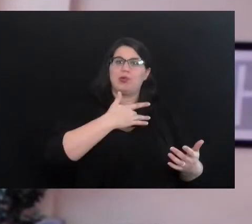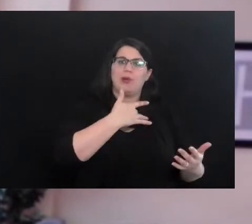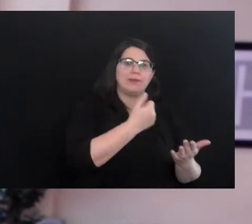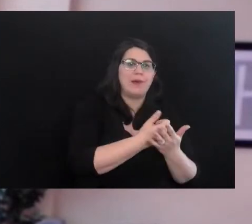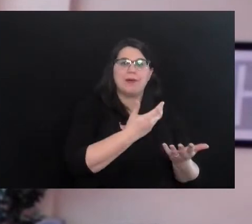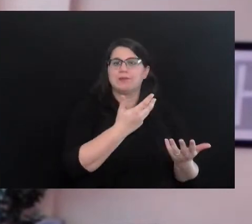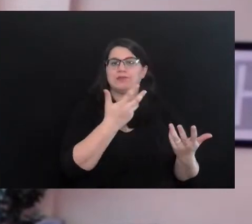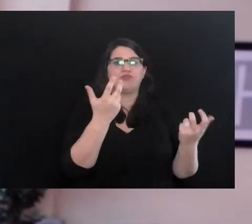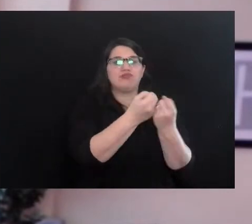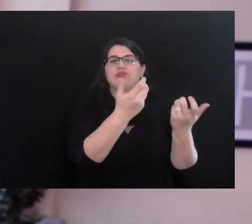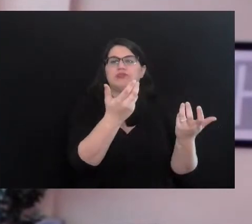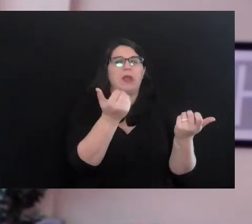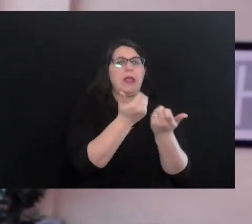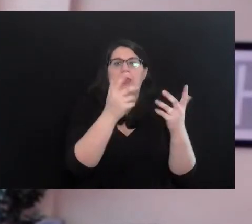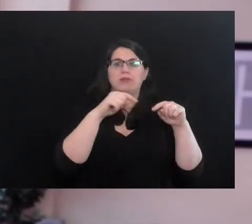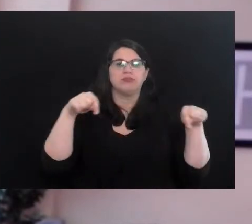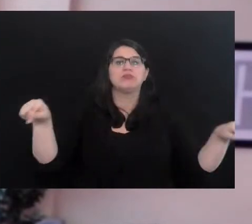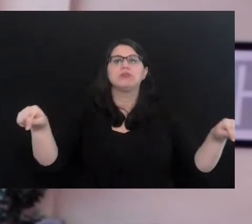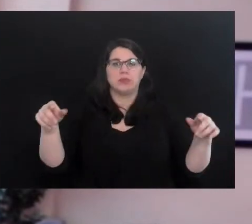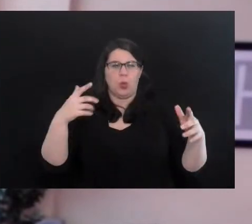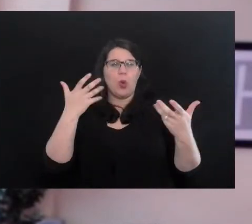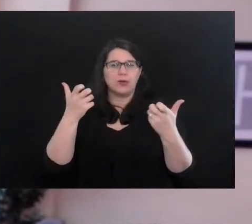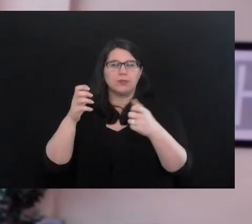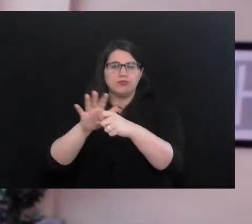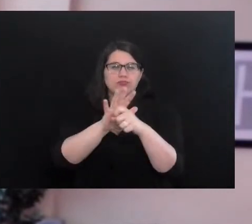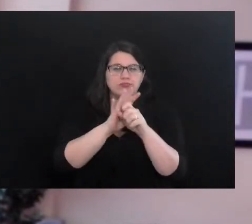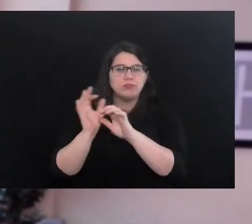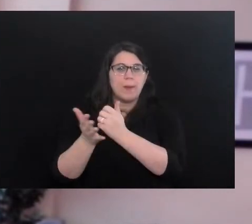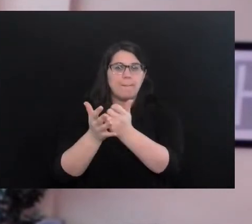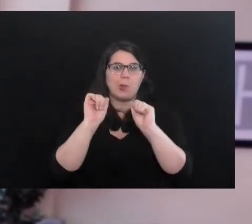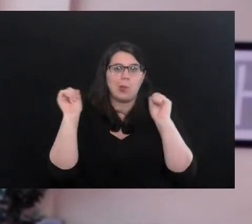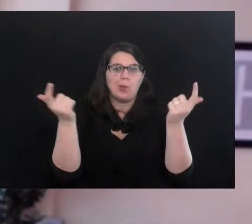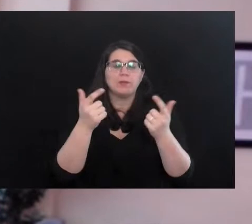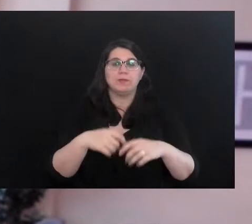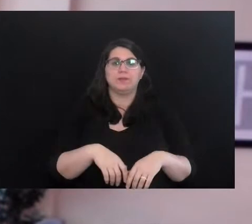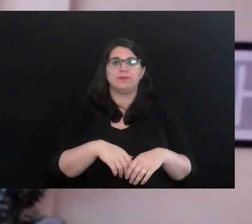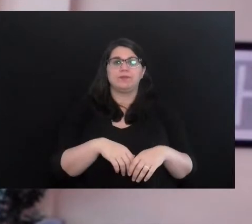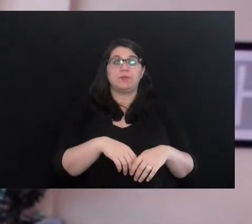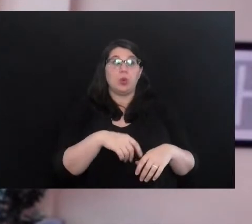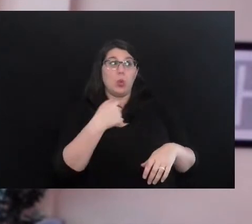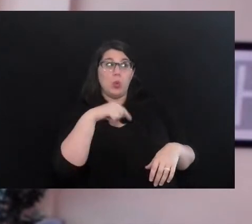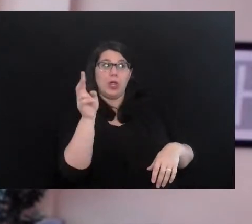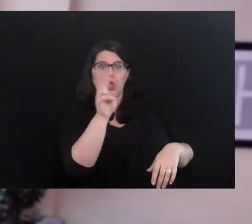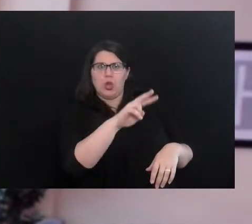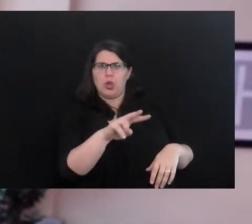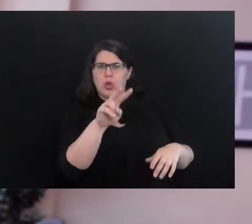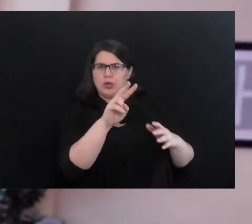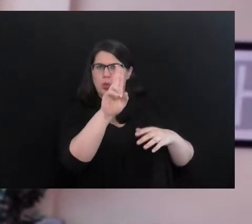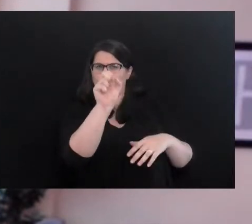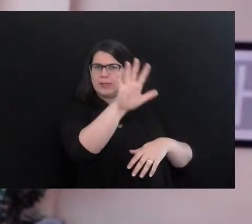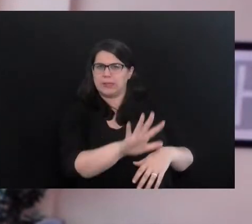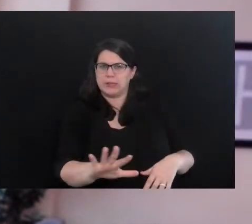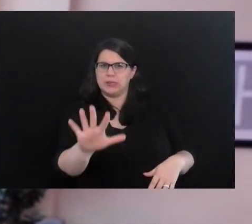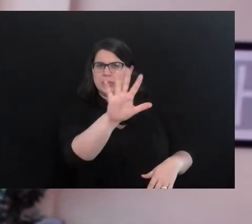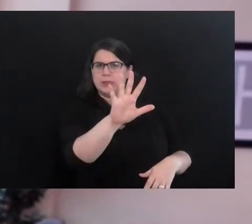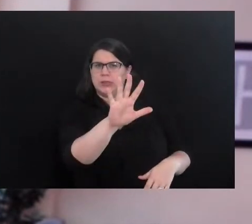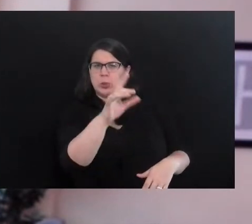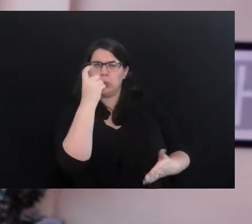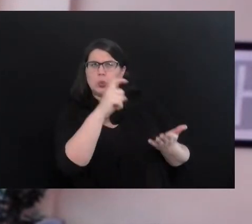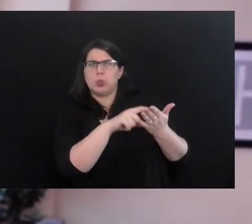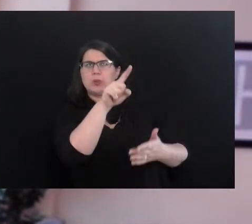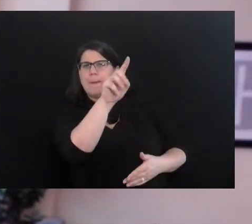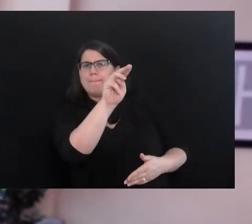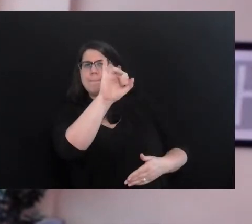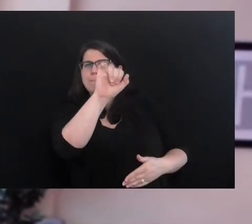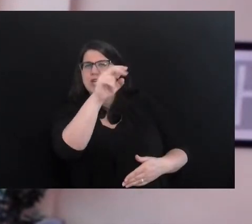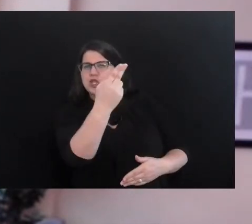accidents, et cetera. When we look around the country, we see the state of Michigan that is currently seeing